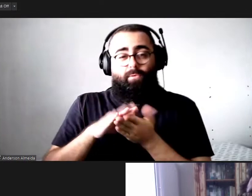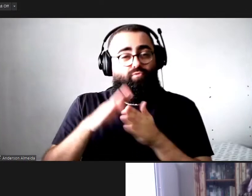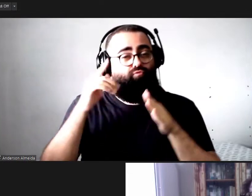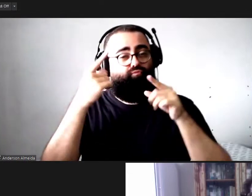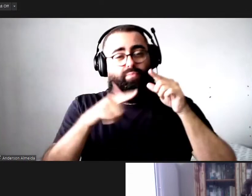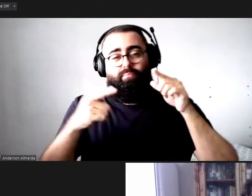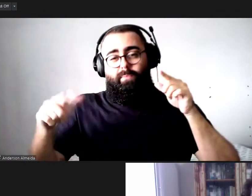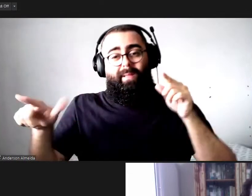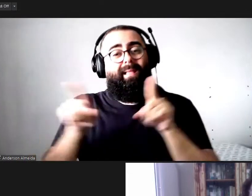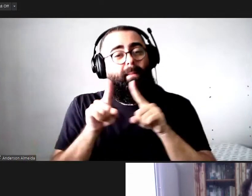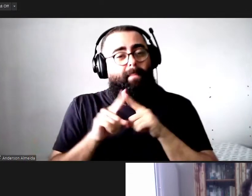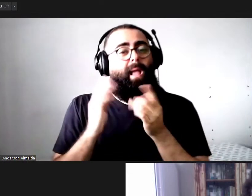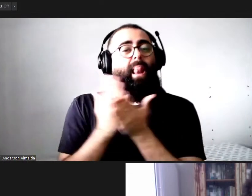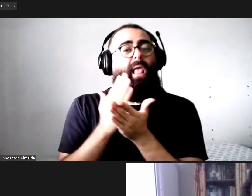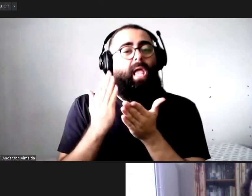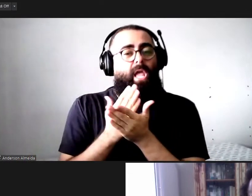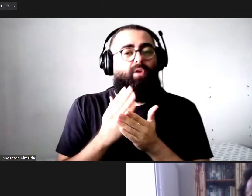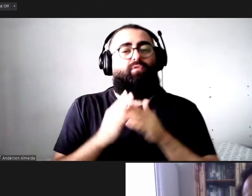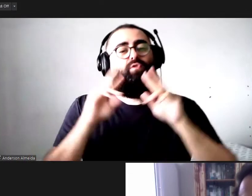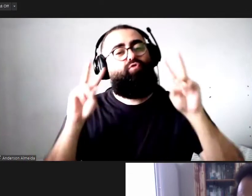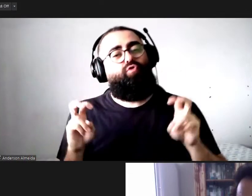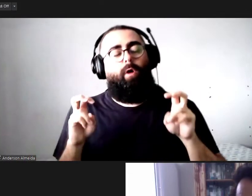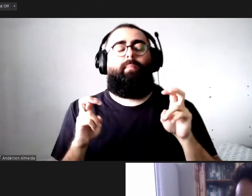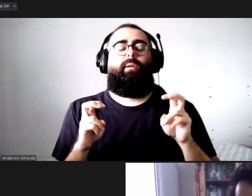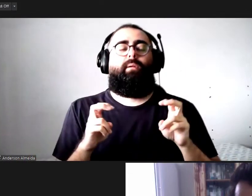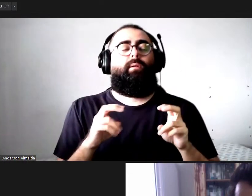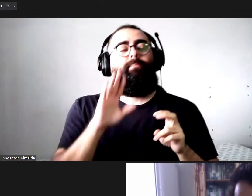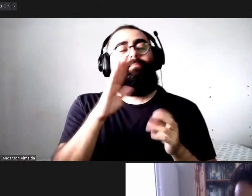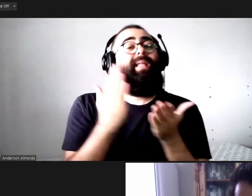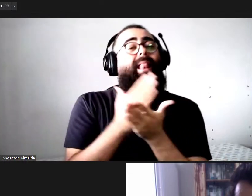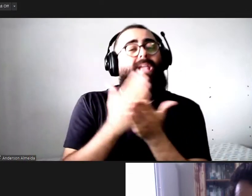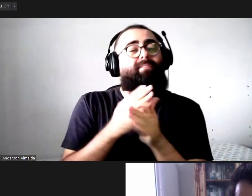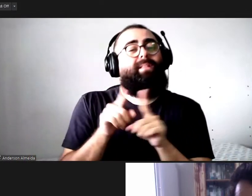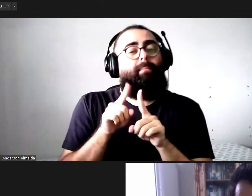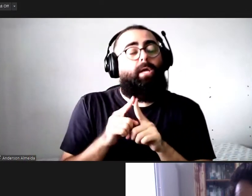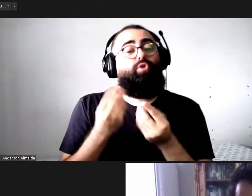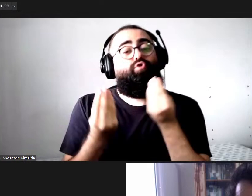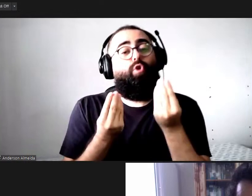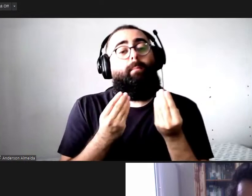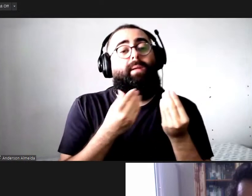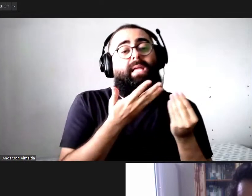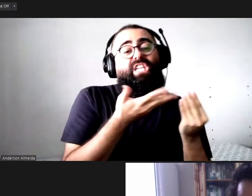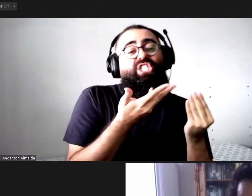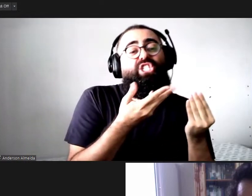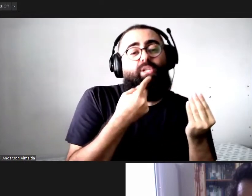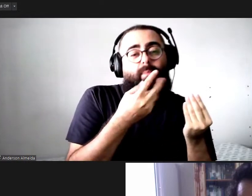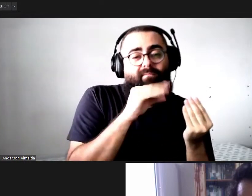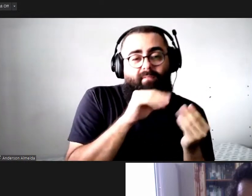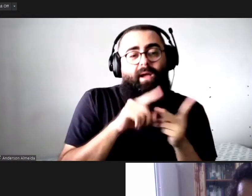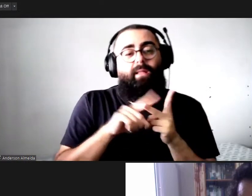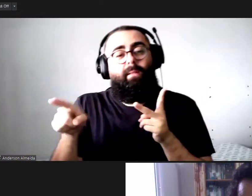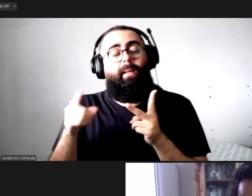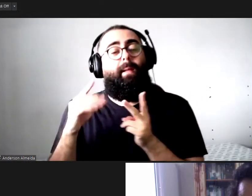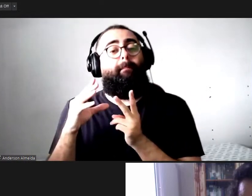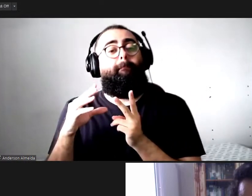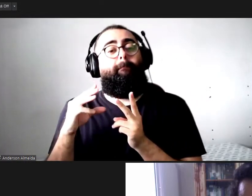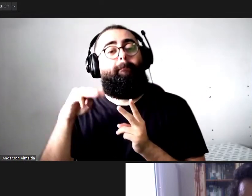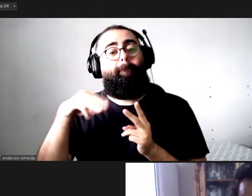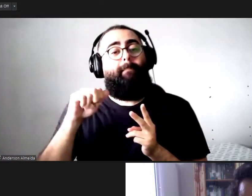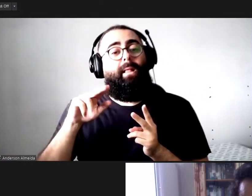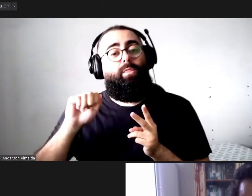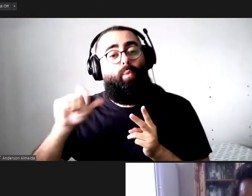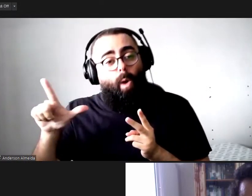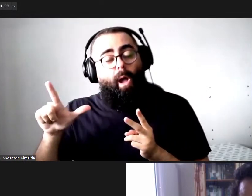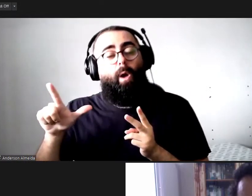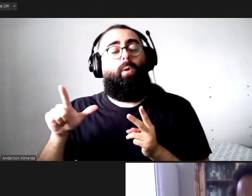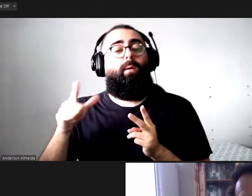books Incursões em torno do ritmo da fala, in 2006, and Manual de Fonética Acústica Experimental in 2015 with